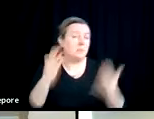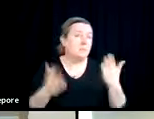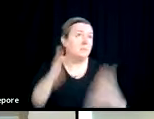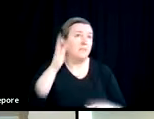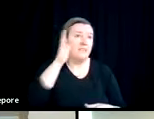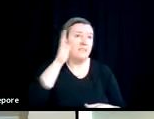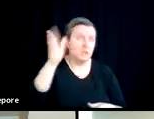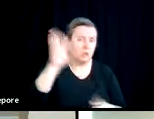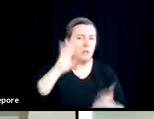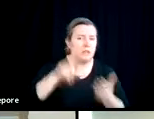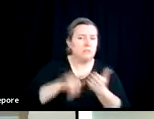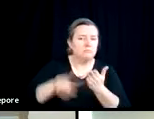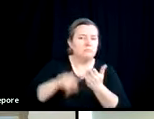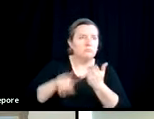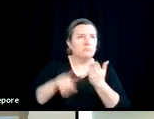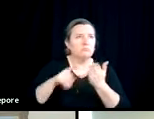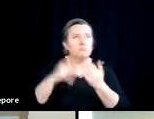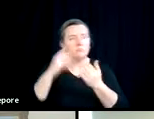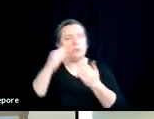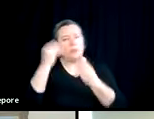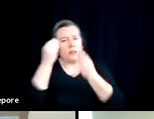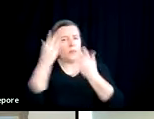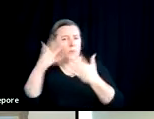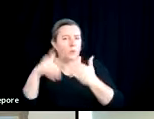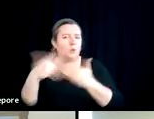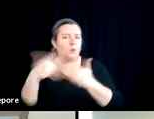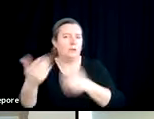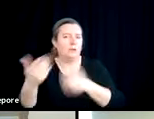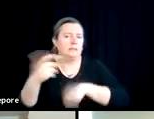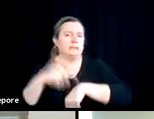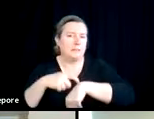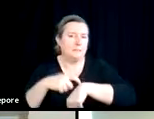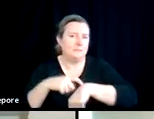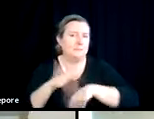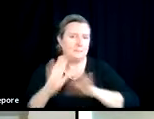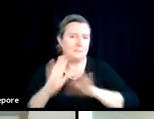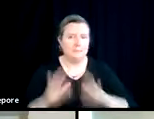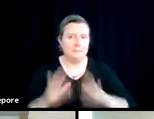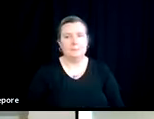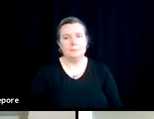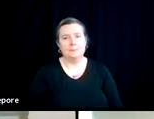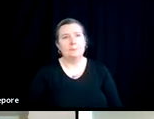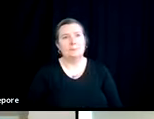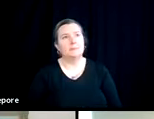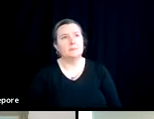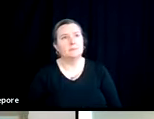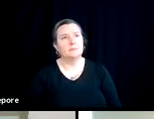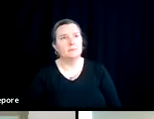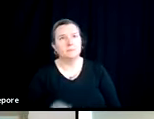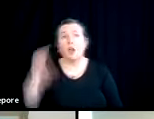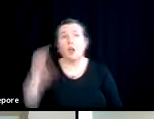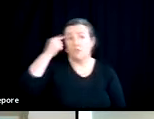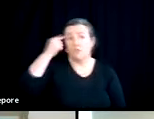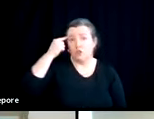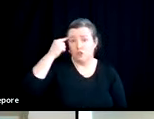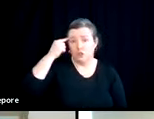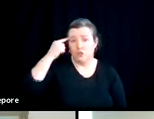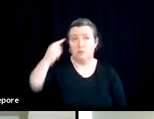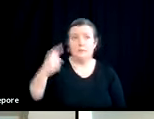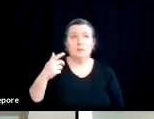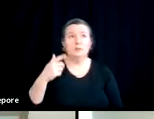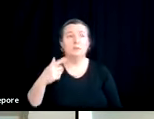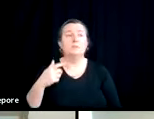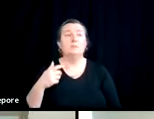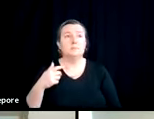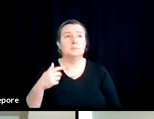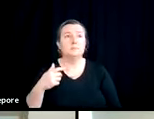at the next time we have a conference. Yeah, I would just say on the FQHCs, we have